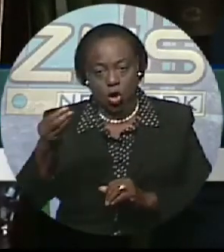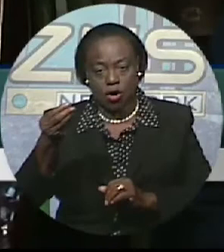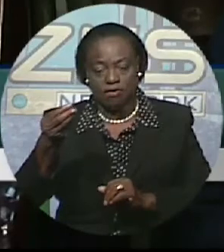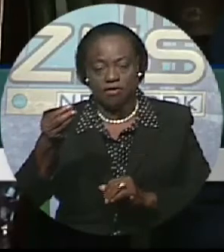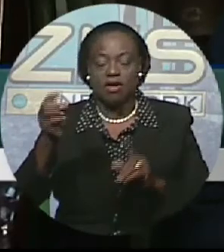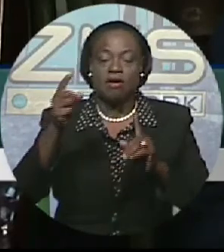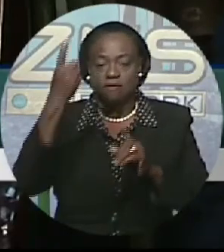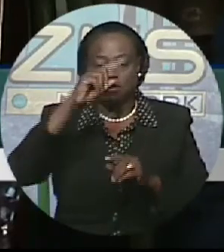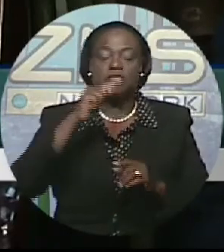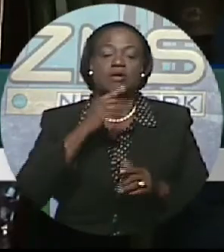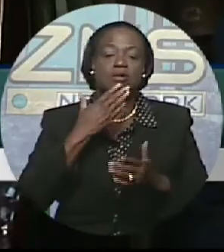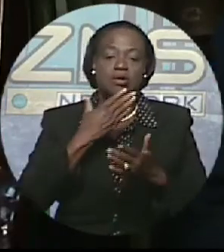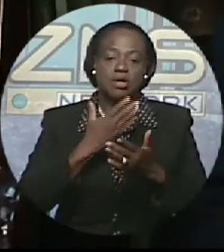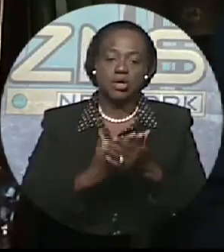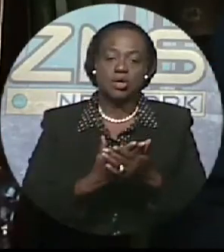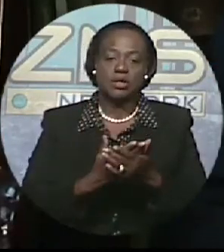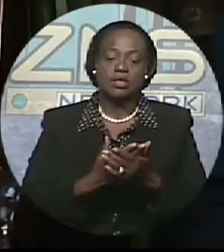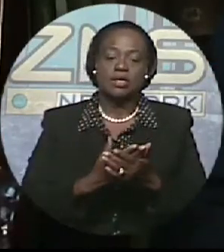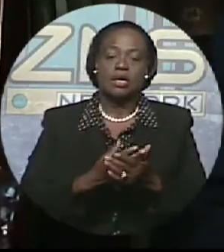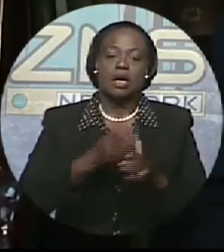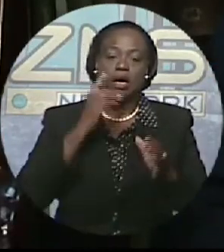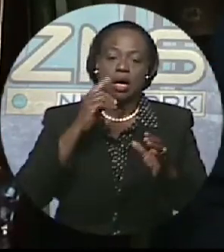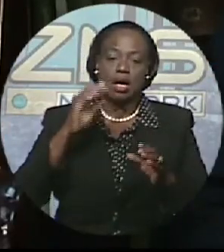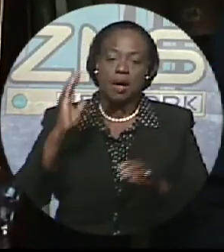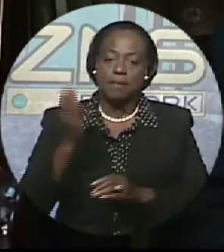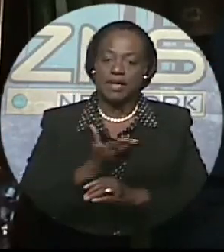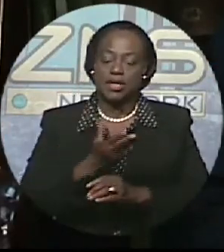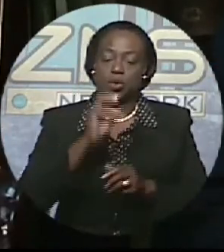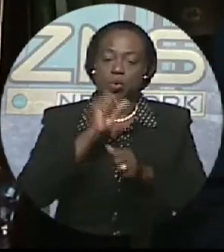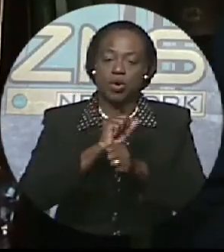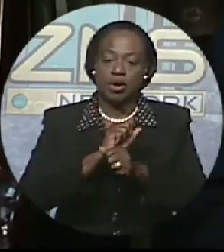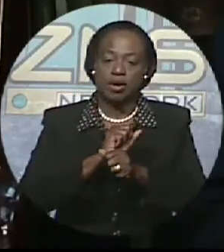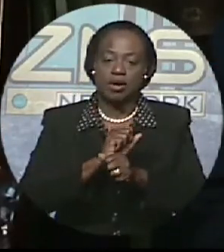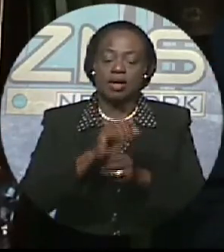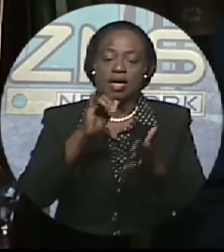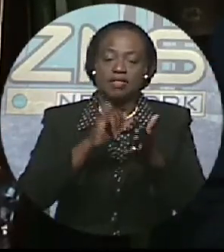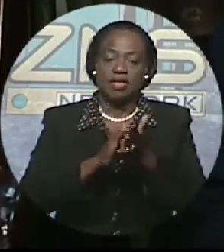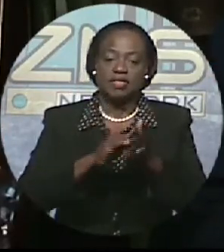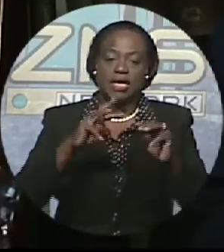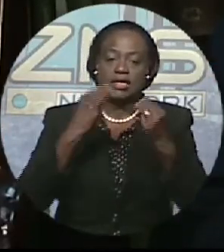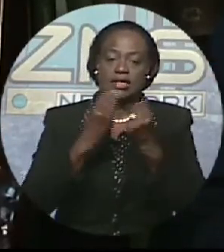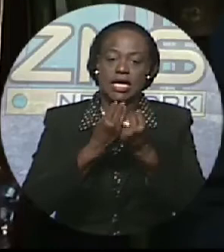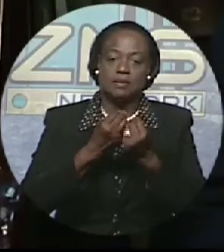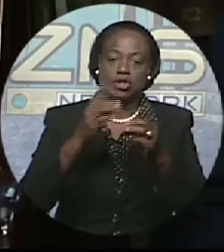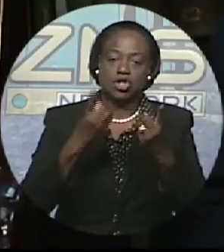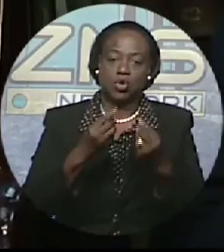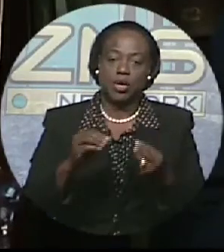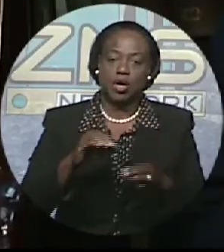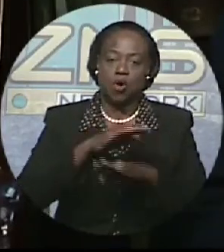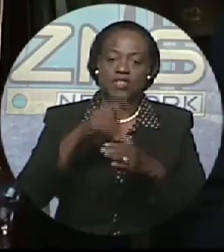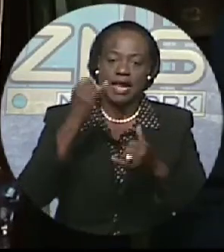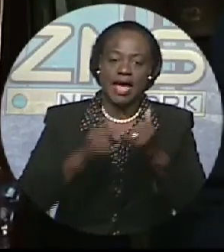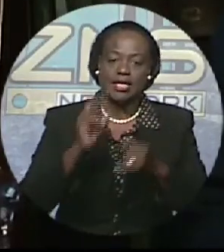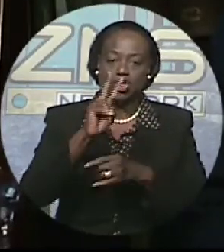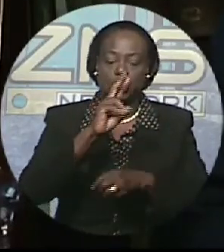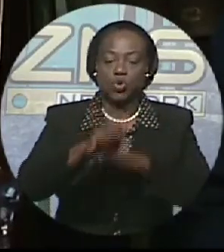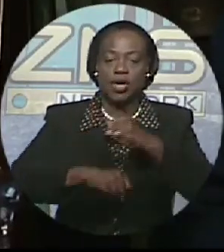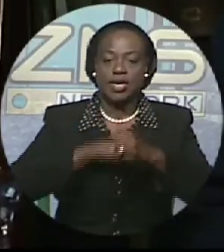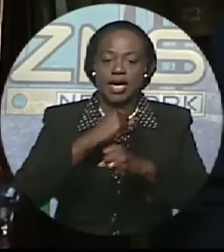stellar and committed work that the managing director and his team has been doing over the last 2 years to